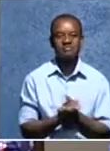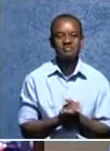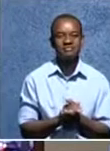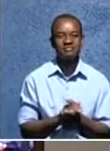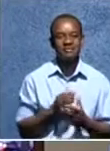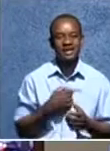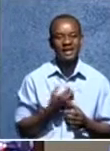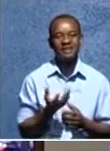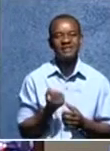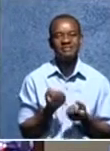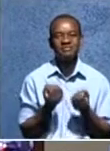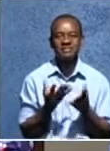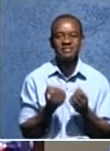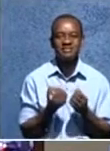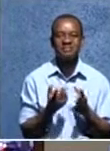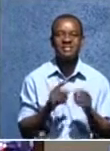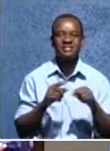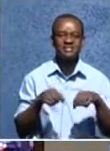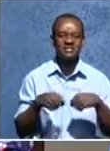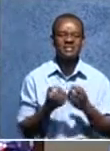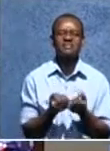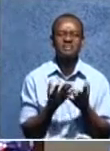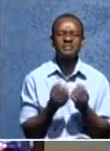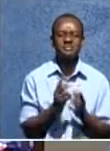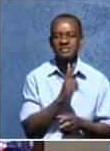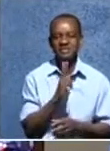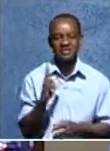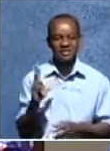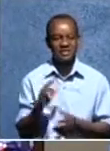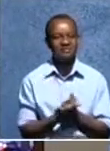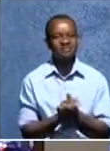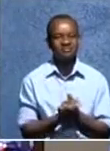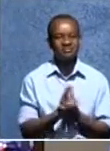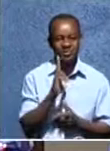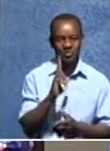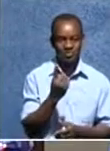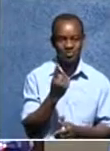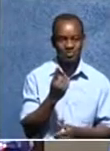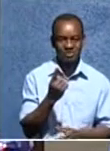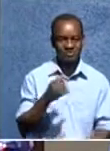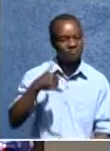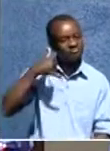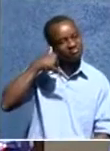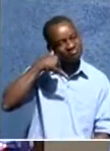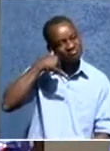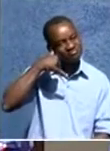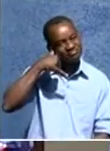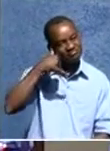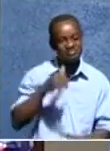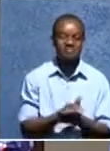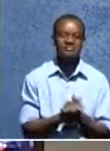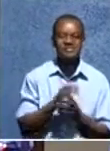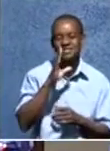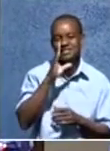also have a chance to speak to Claudine Maton, who is the co-director of SME Compete, as well as Glenda Manthi Grobler and Tira